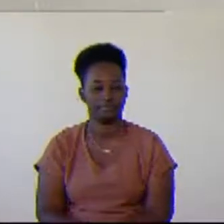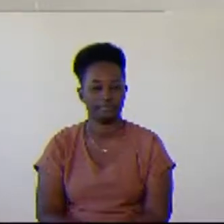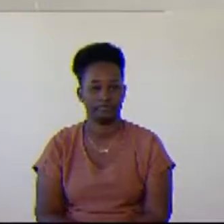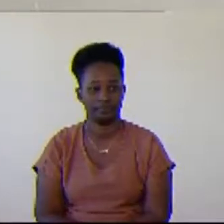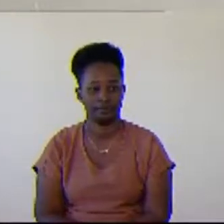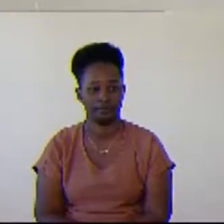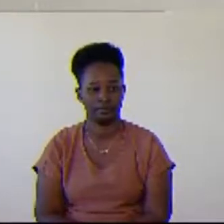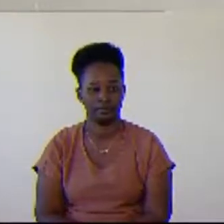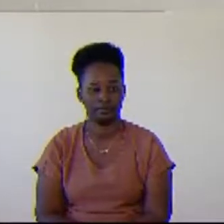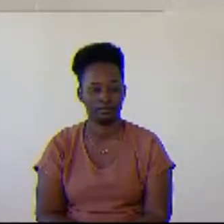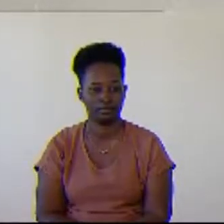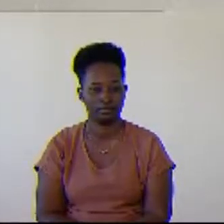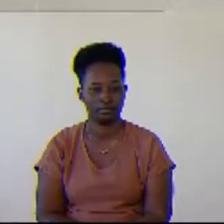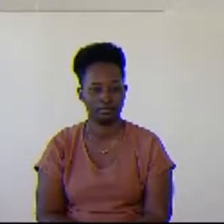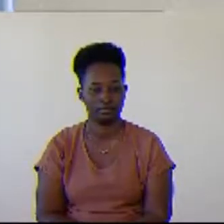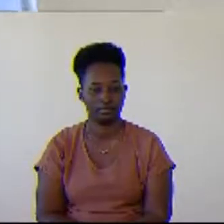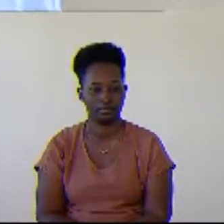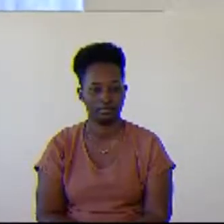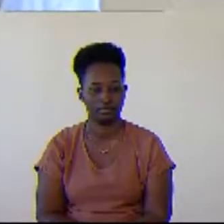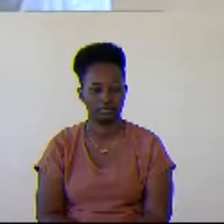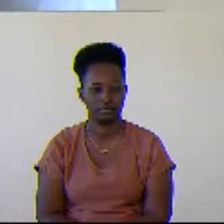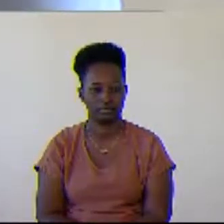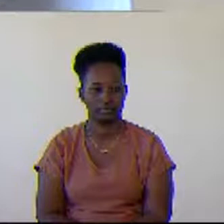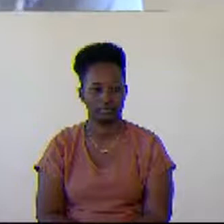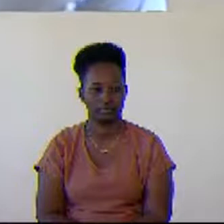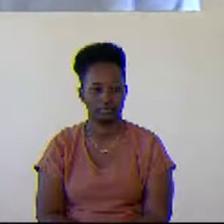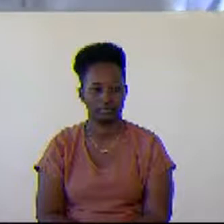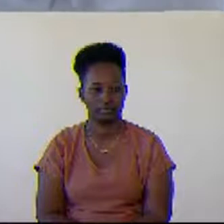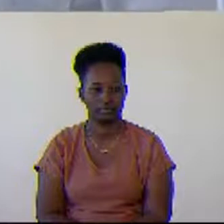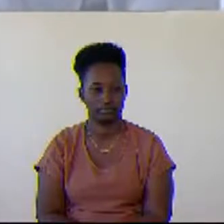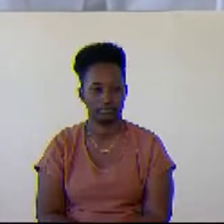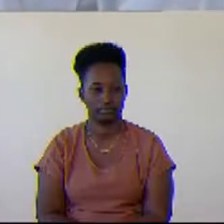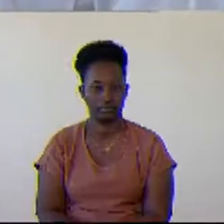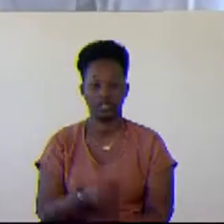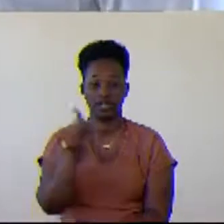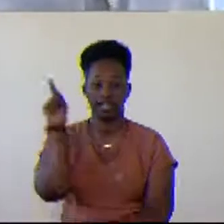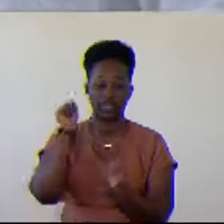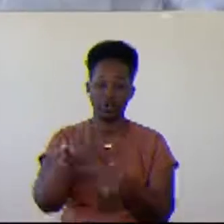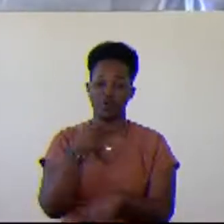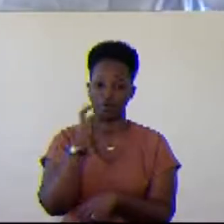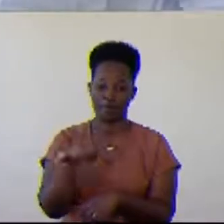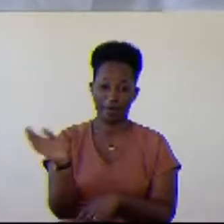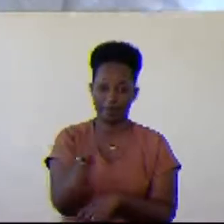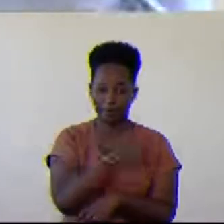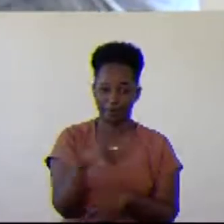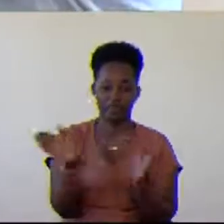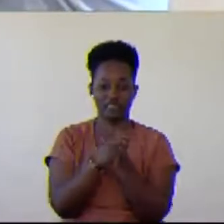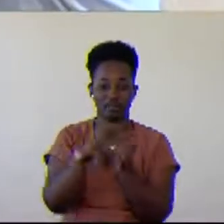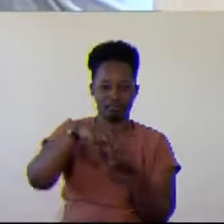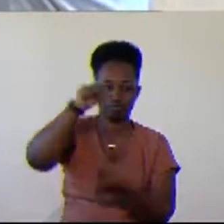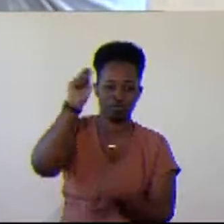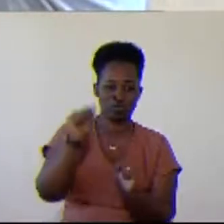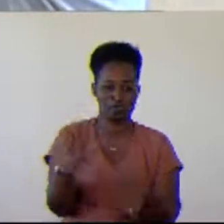Okay, good. There, put your plumb line. Remember, this should be able to swing. Even the plumb line should be able to